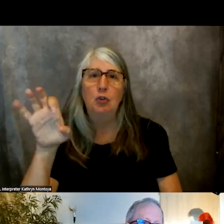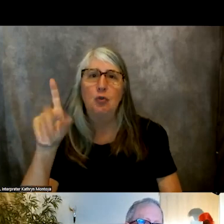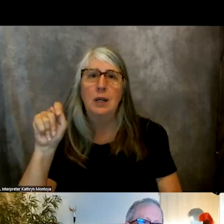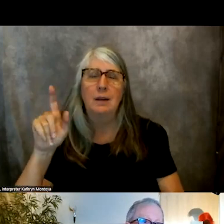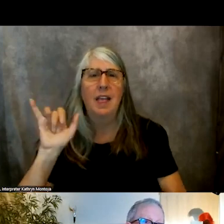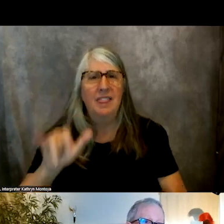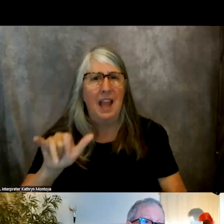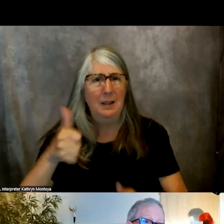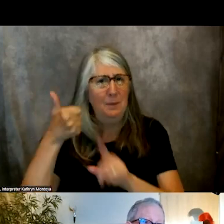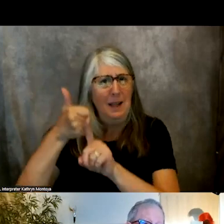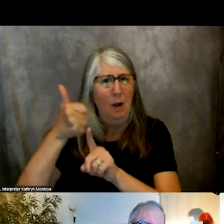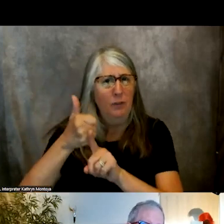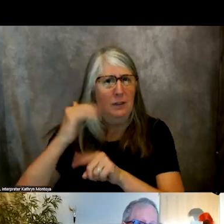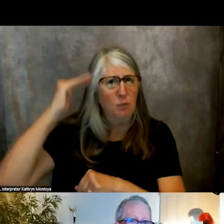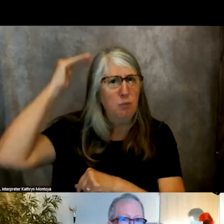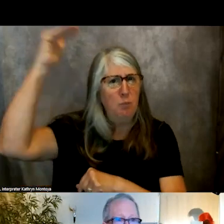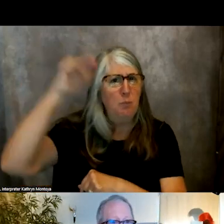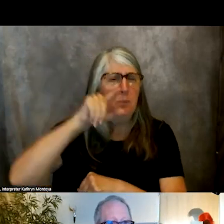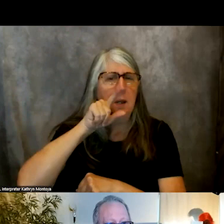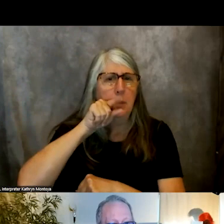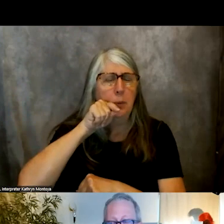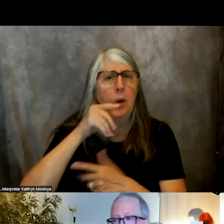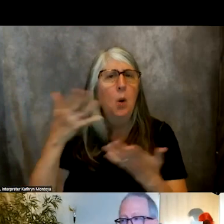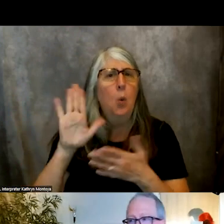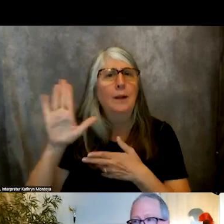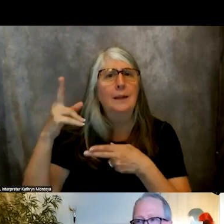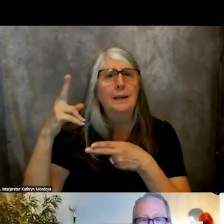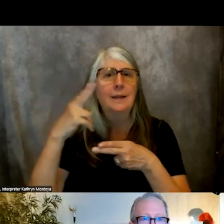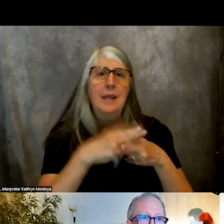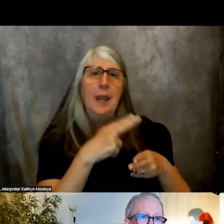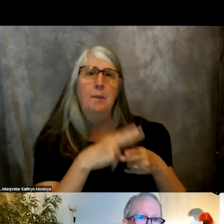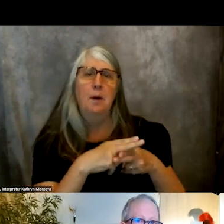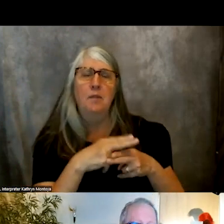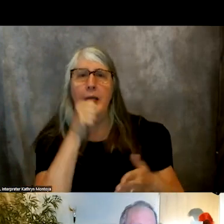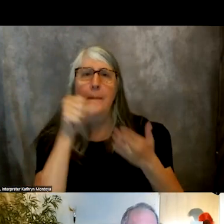bird? What is the name of that mailbox